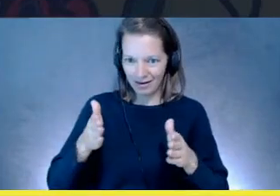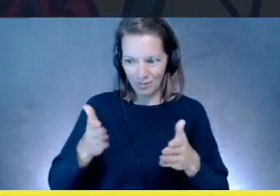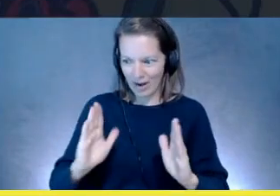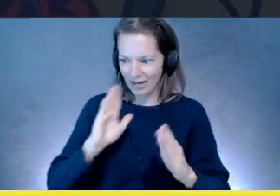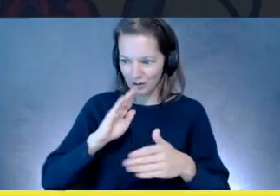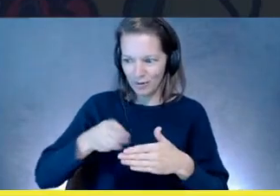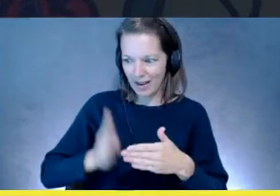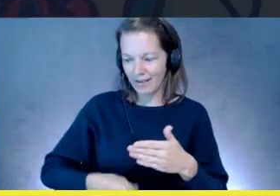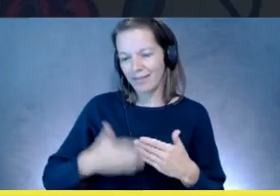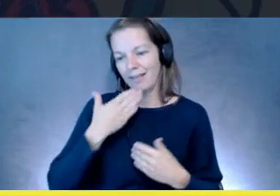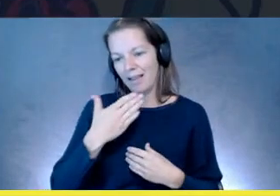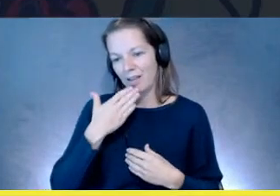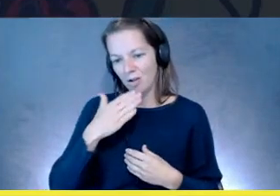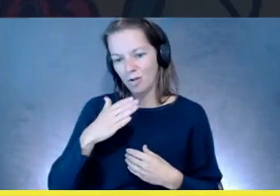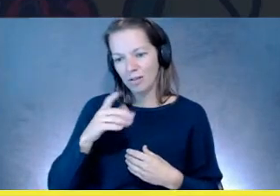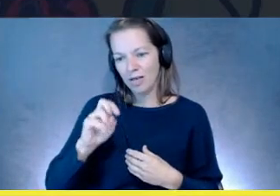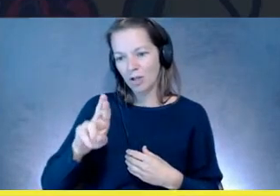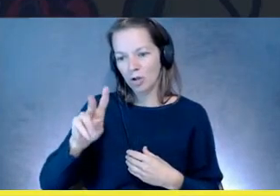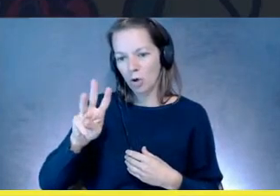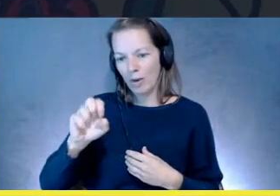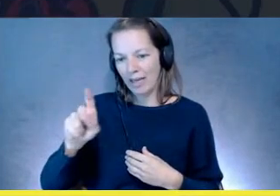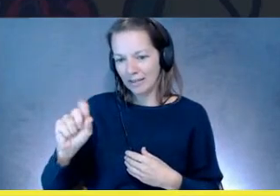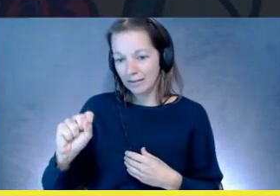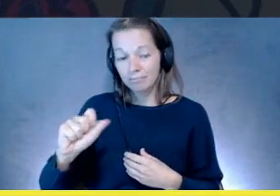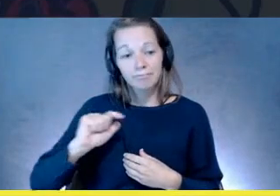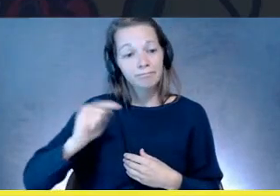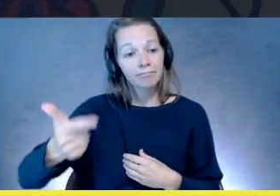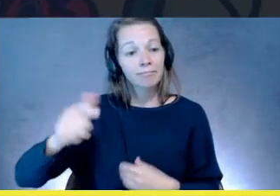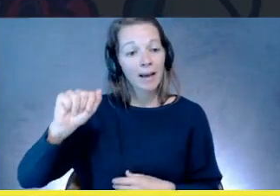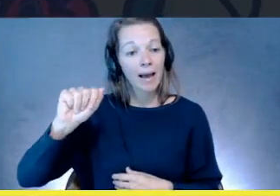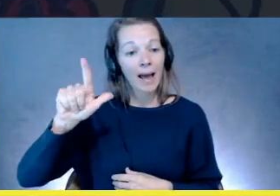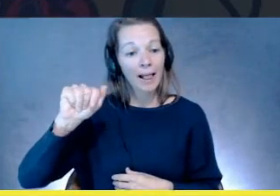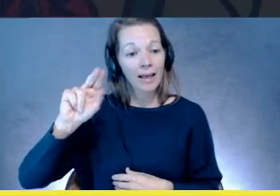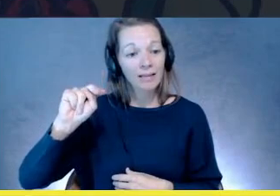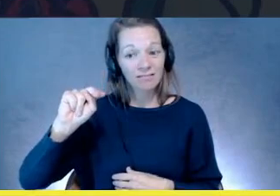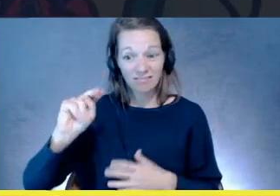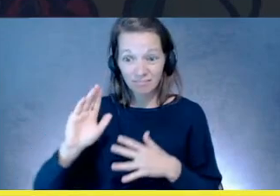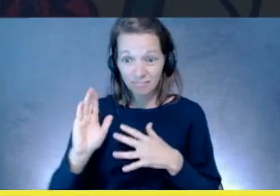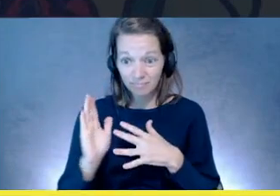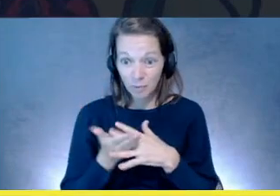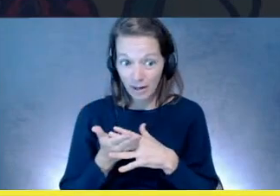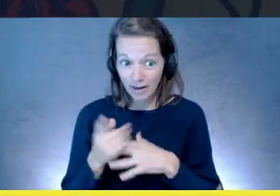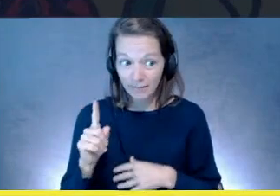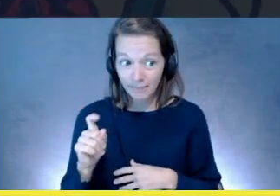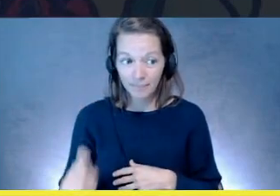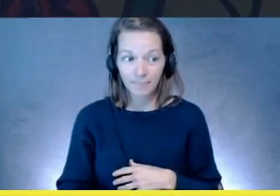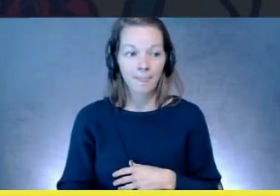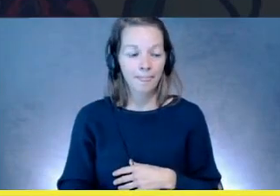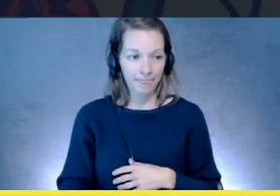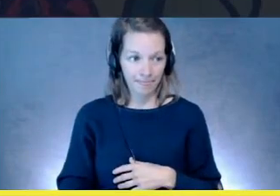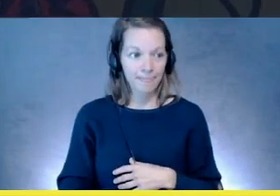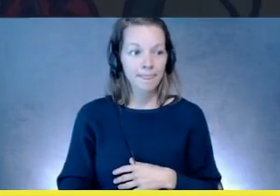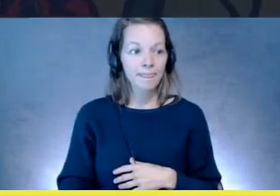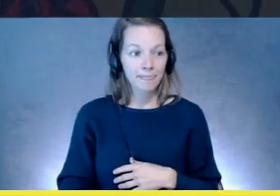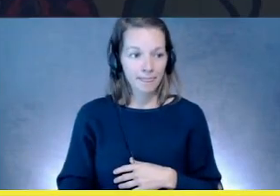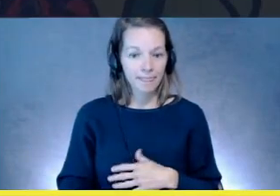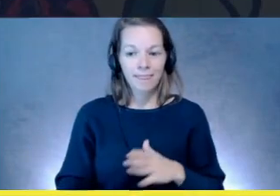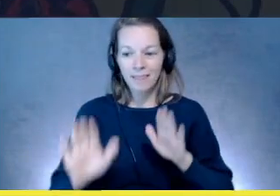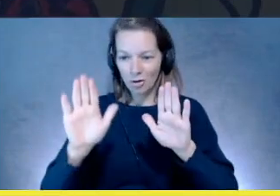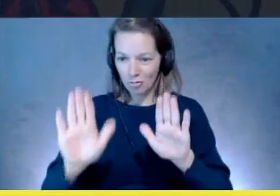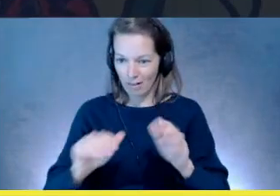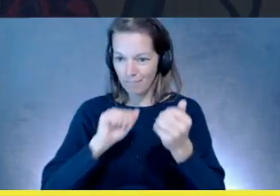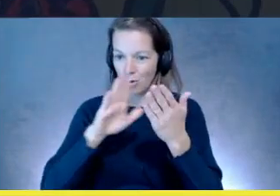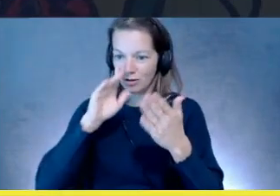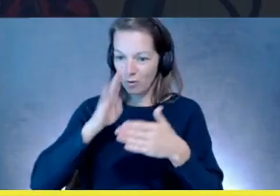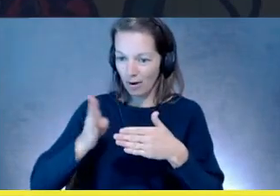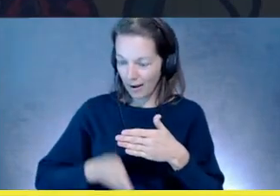Dr. Weeks. Alan, should we take a brief break? Yes, that is a great way to end. And thank you